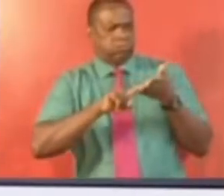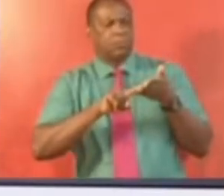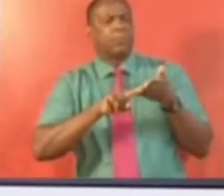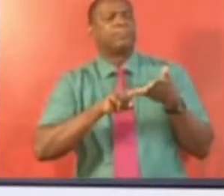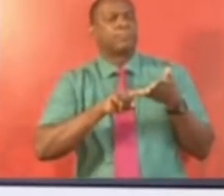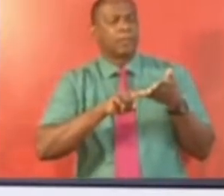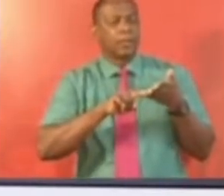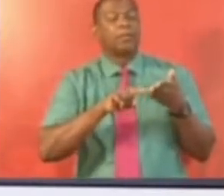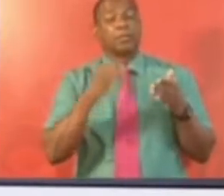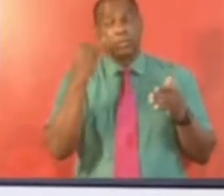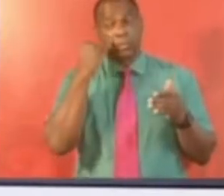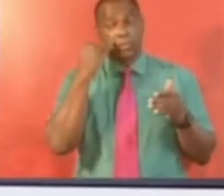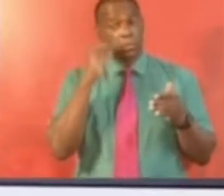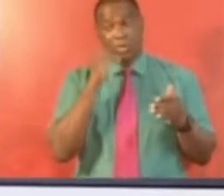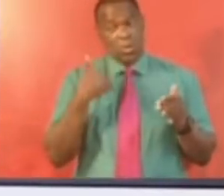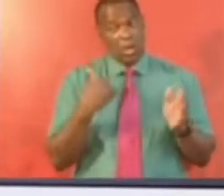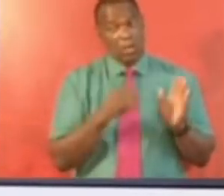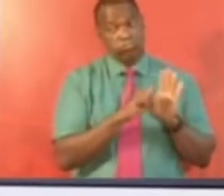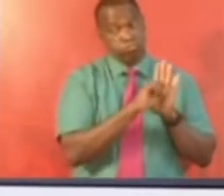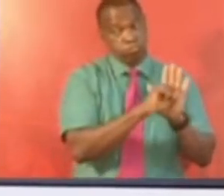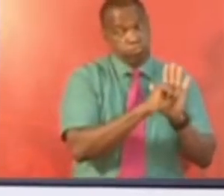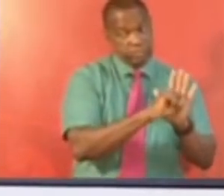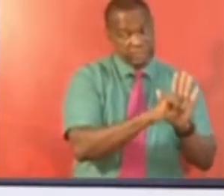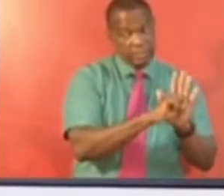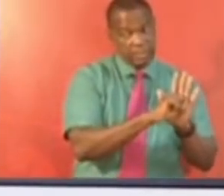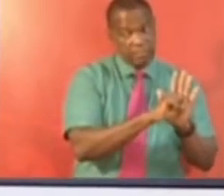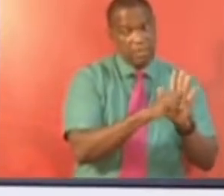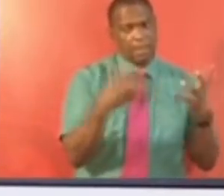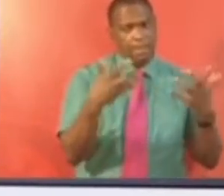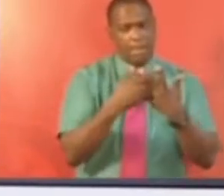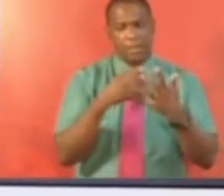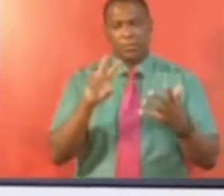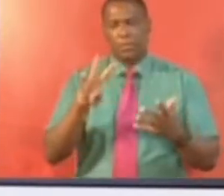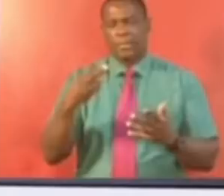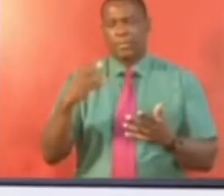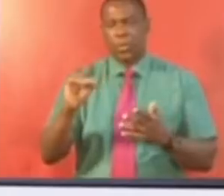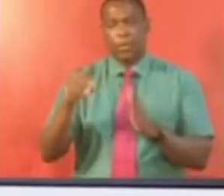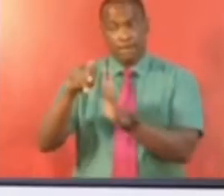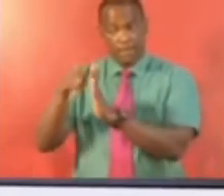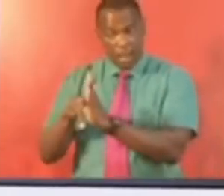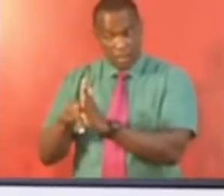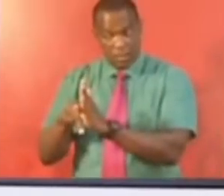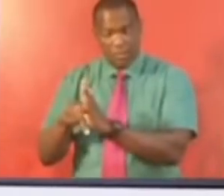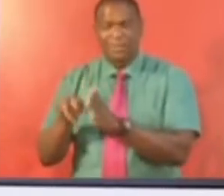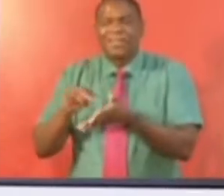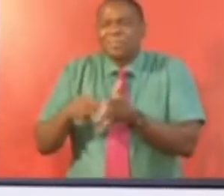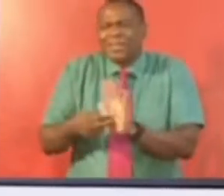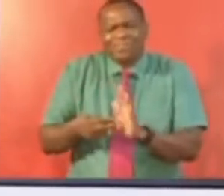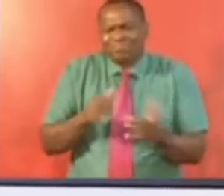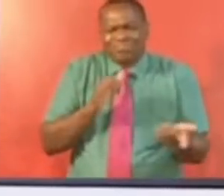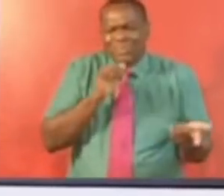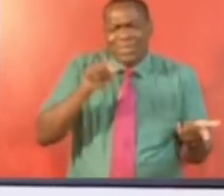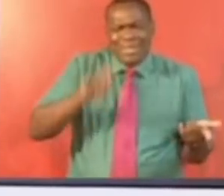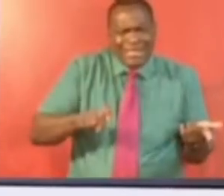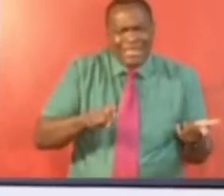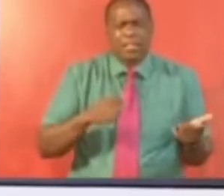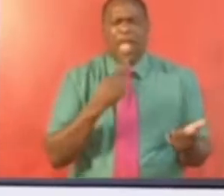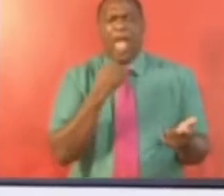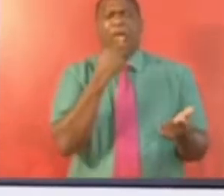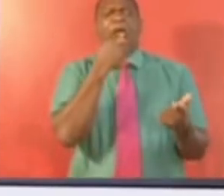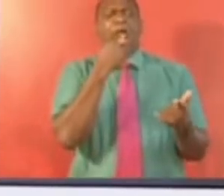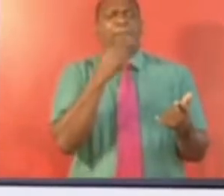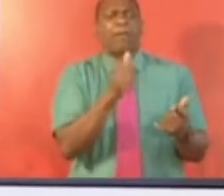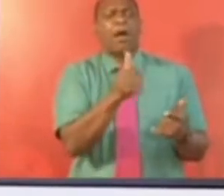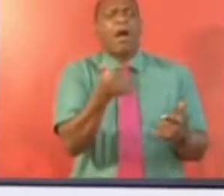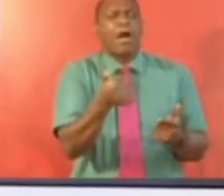you remain asymptomatic, in keeping with WHO's policy as well, there's not a necessity to swab those individuals. They will be kept for the